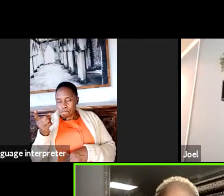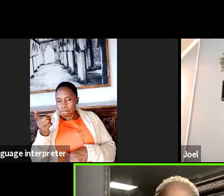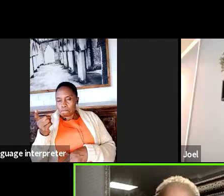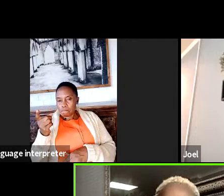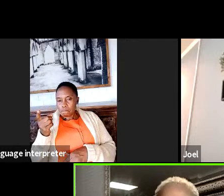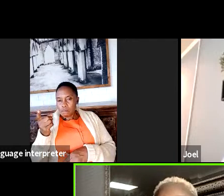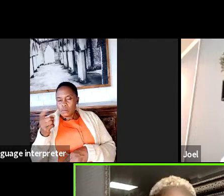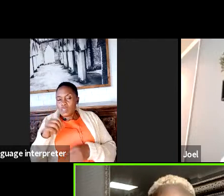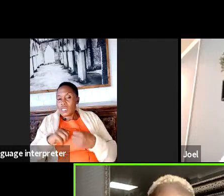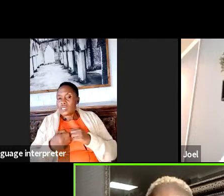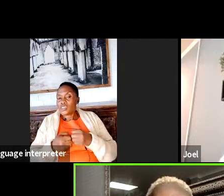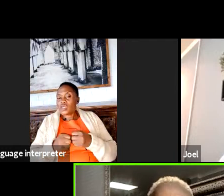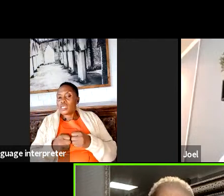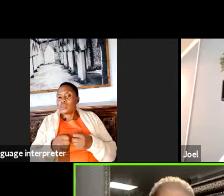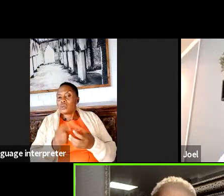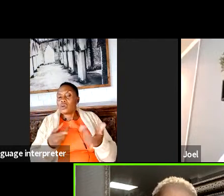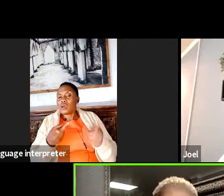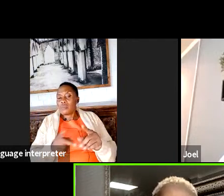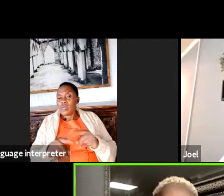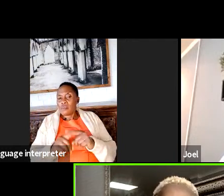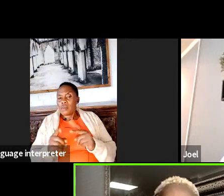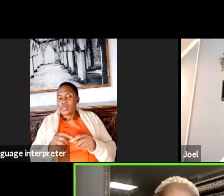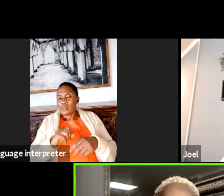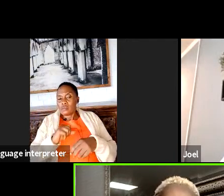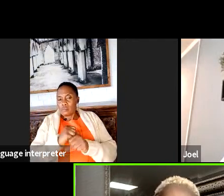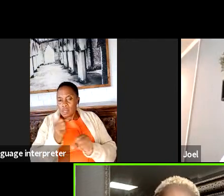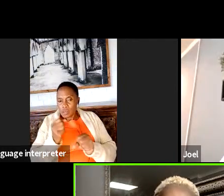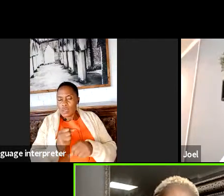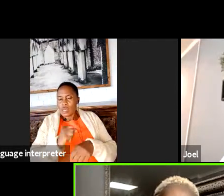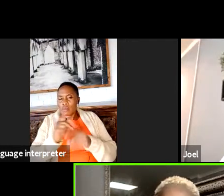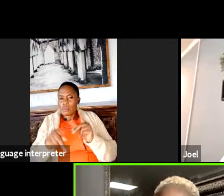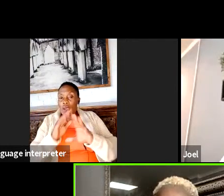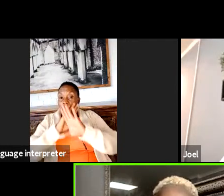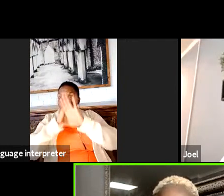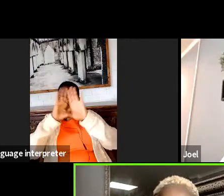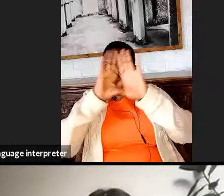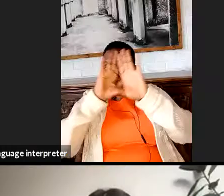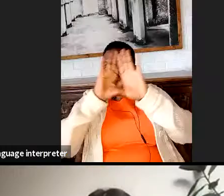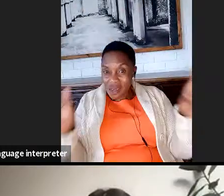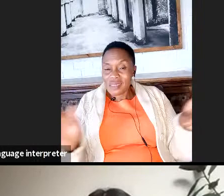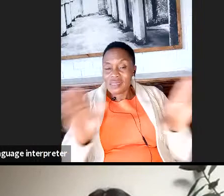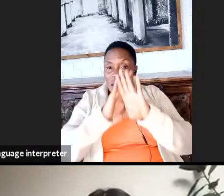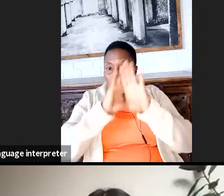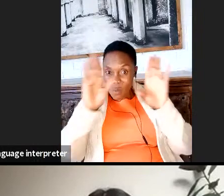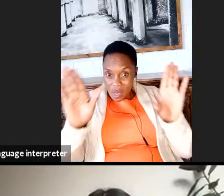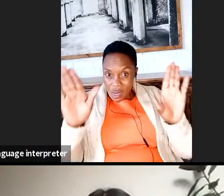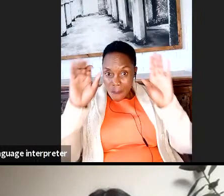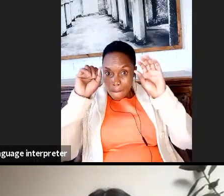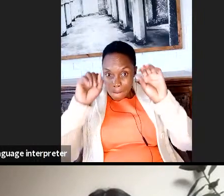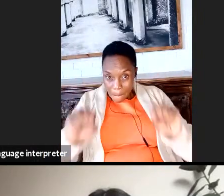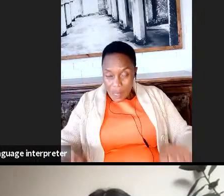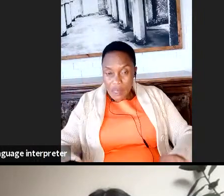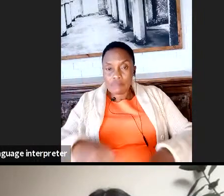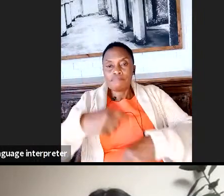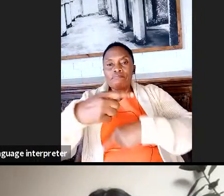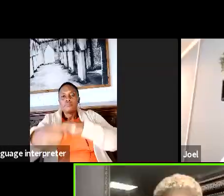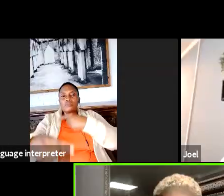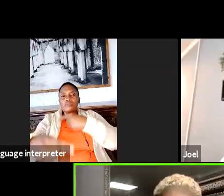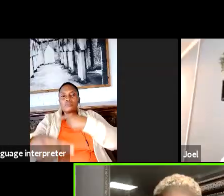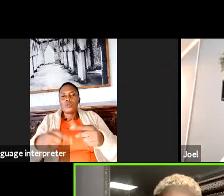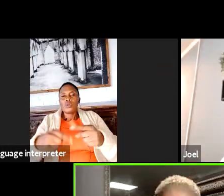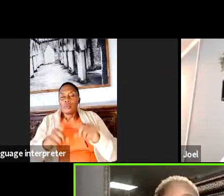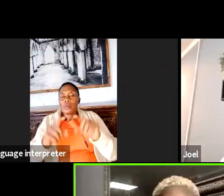effects of that. But there's a lot of awareness that needs to be done, indeed. And it needs all of us, and it